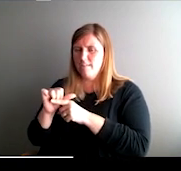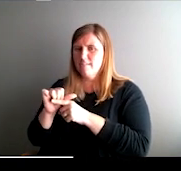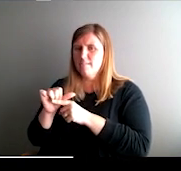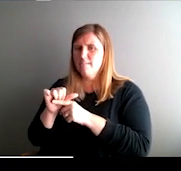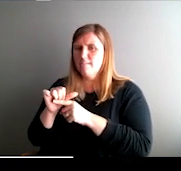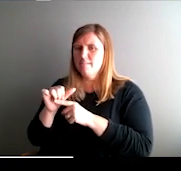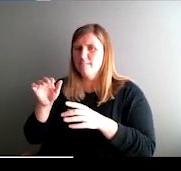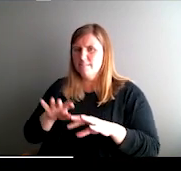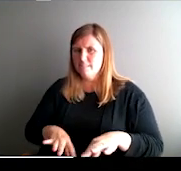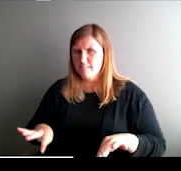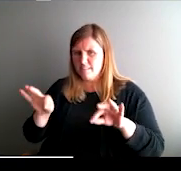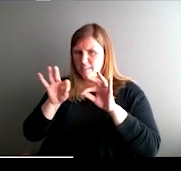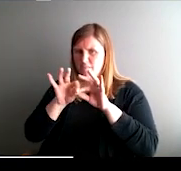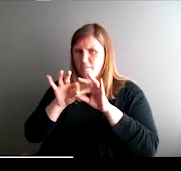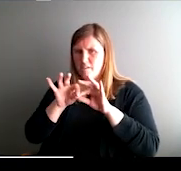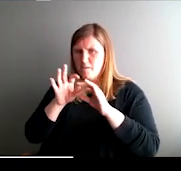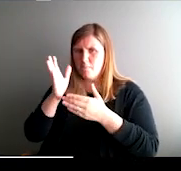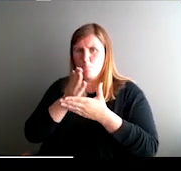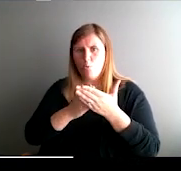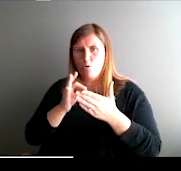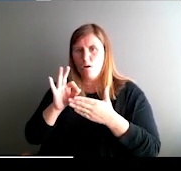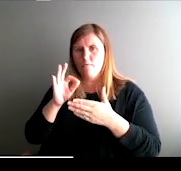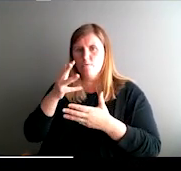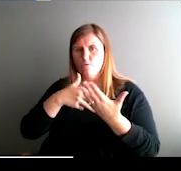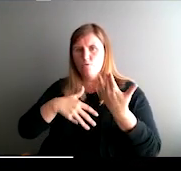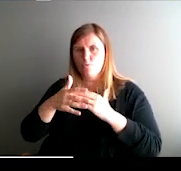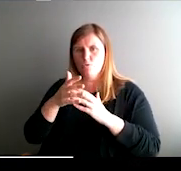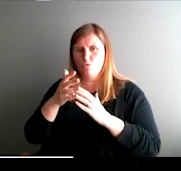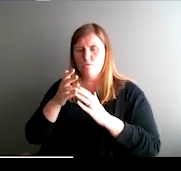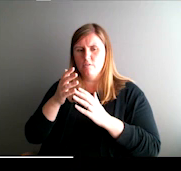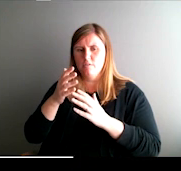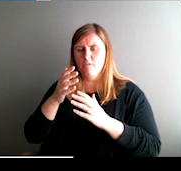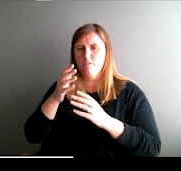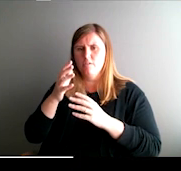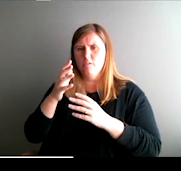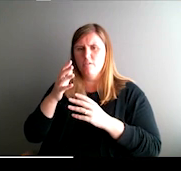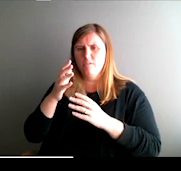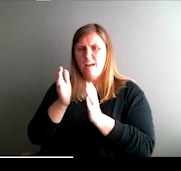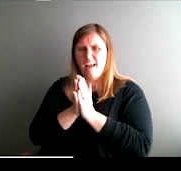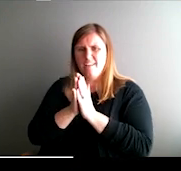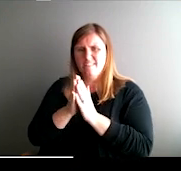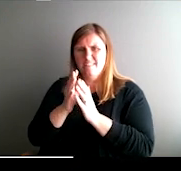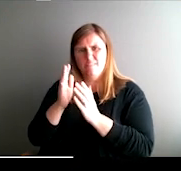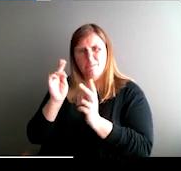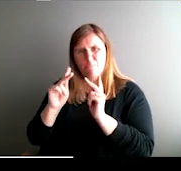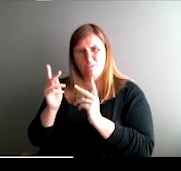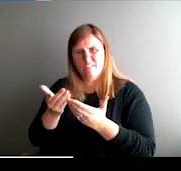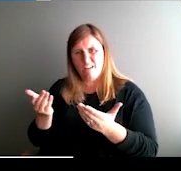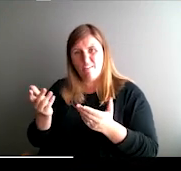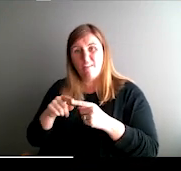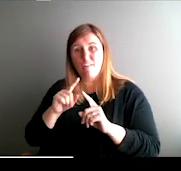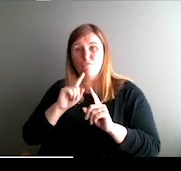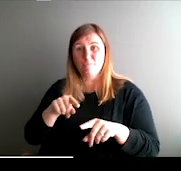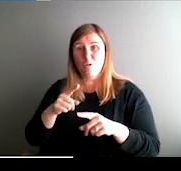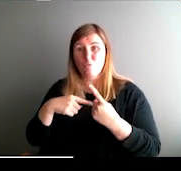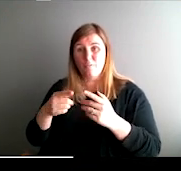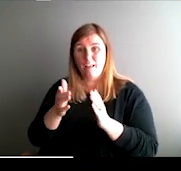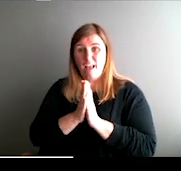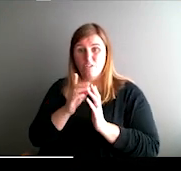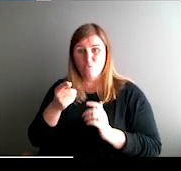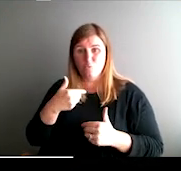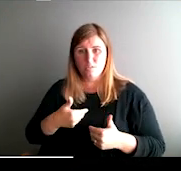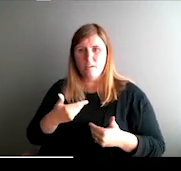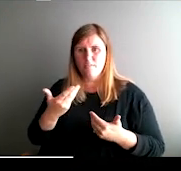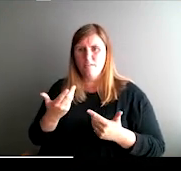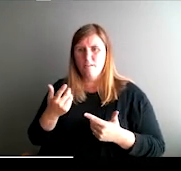a significant portion of social interaction, involves asking people stuff and then responding to when they ask you stuff. It's